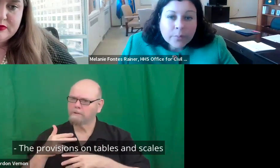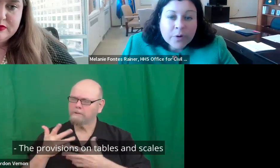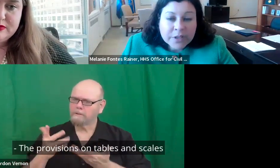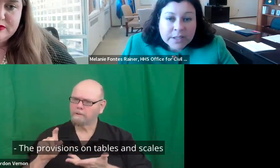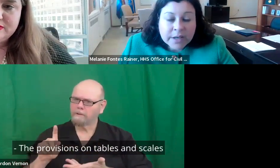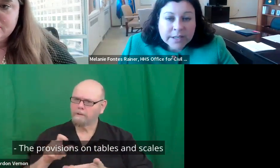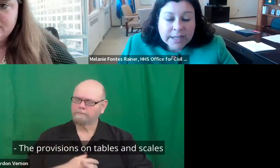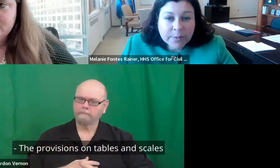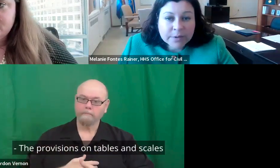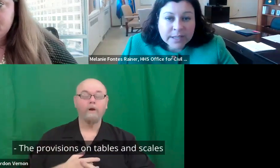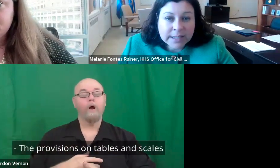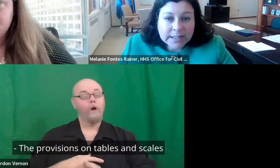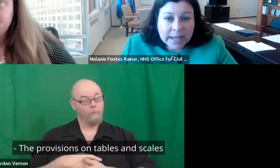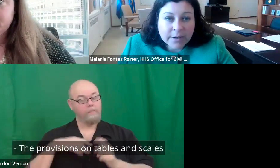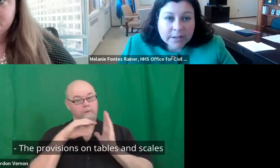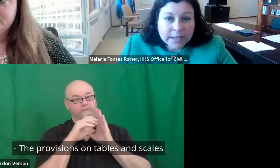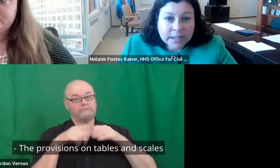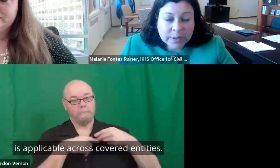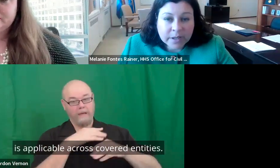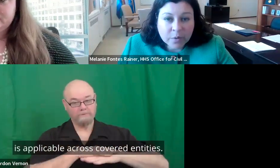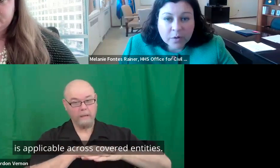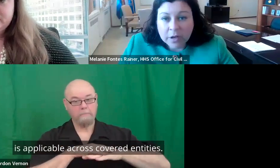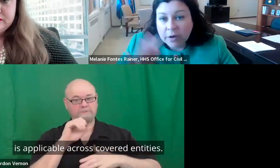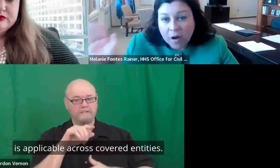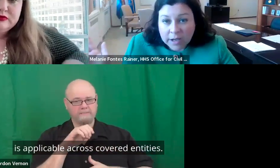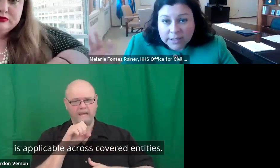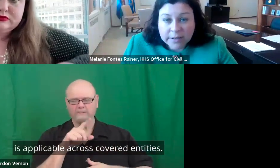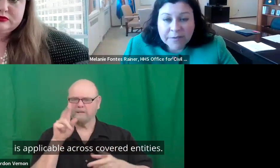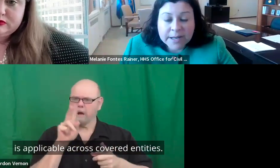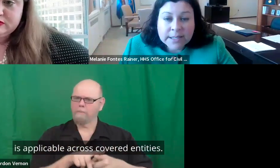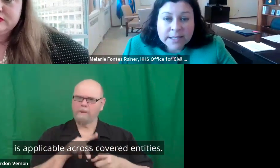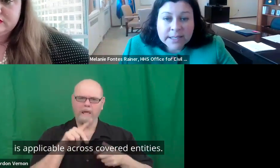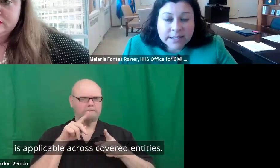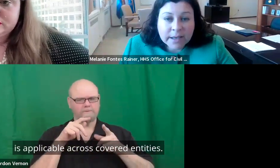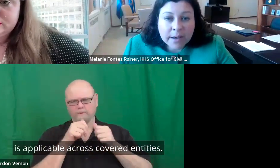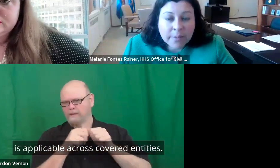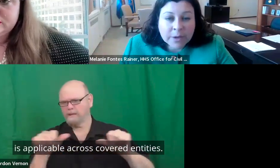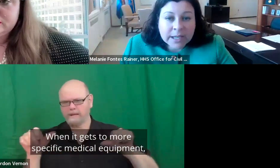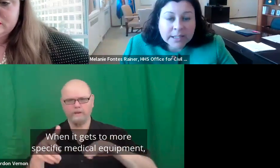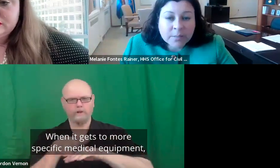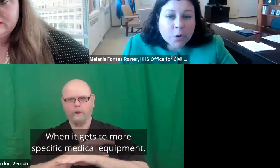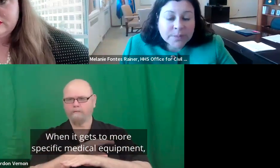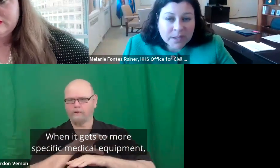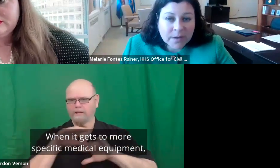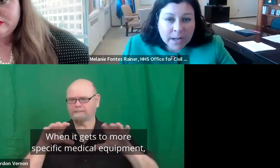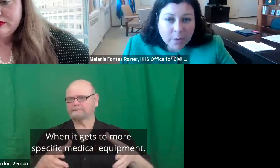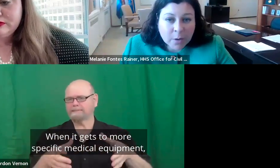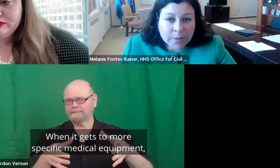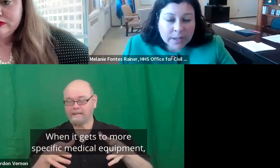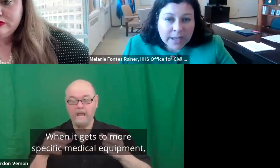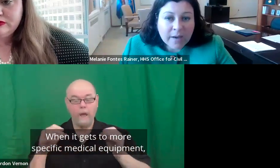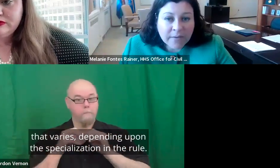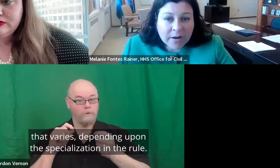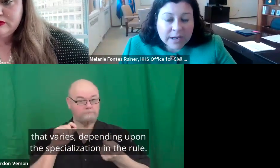The provisions on tables and scales is applicable across covered entities. When it gets to more specific